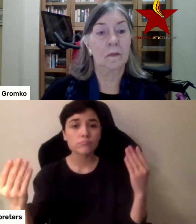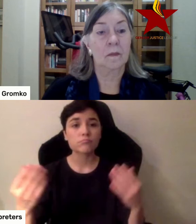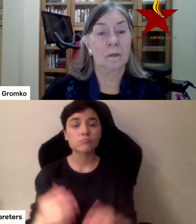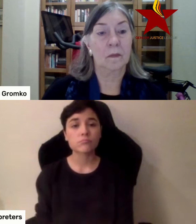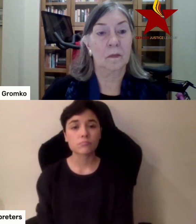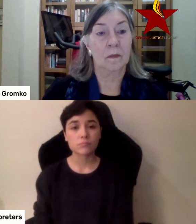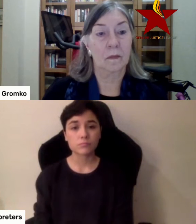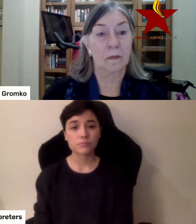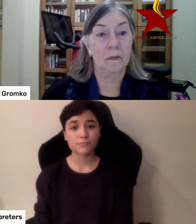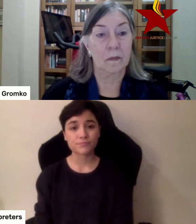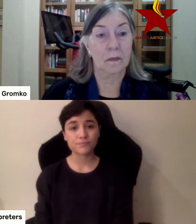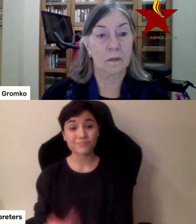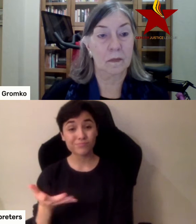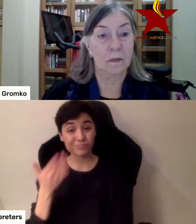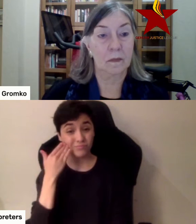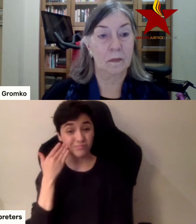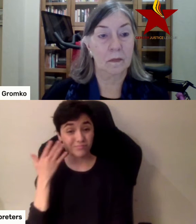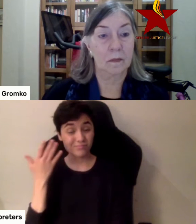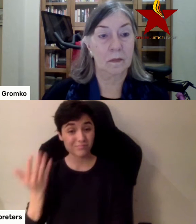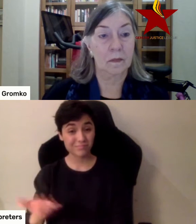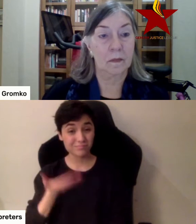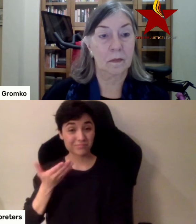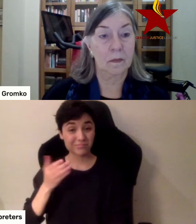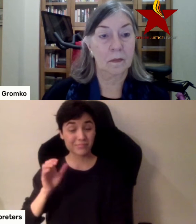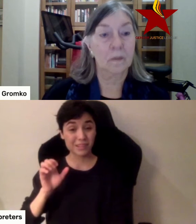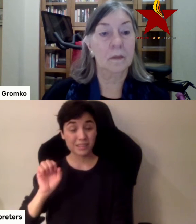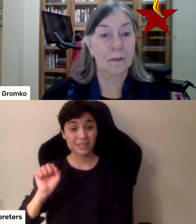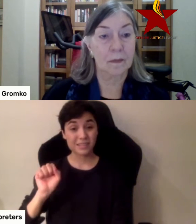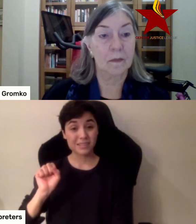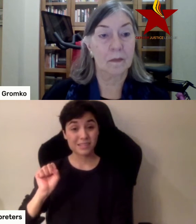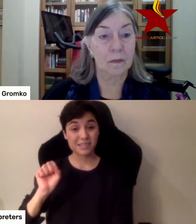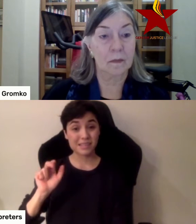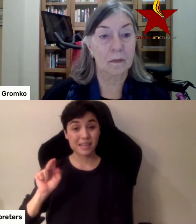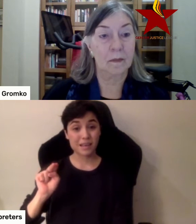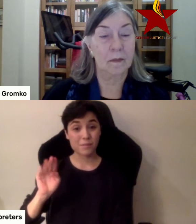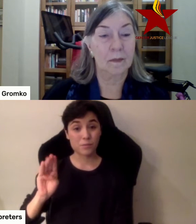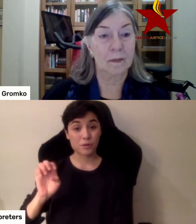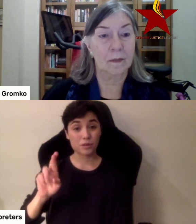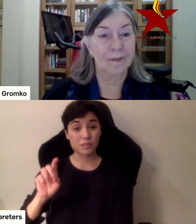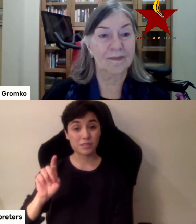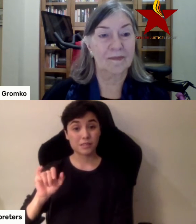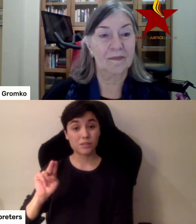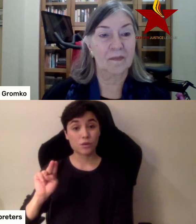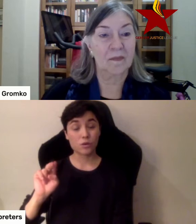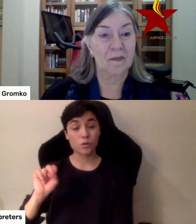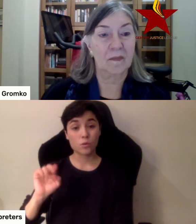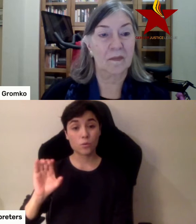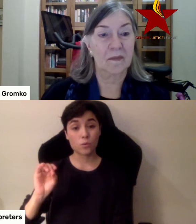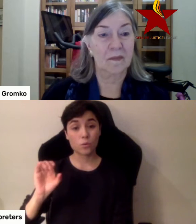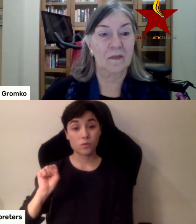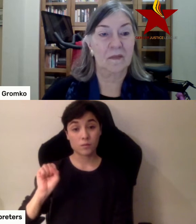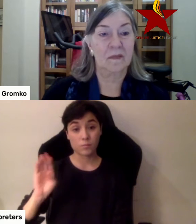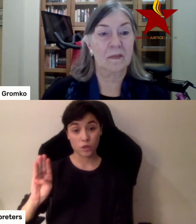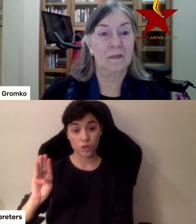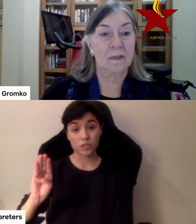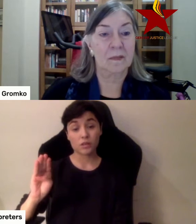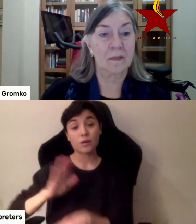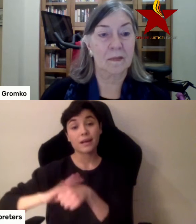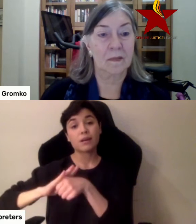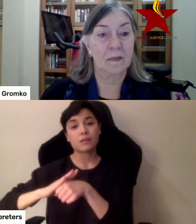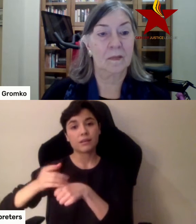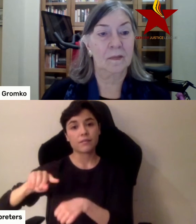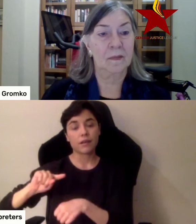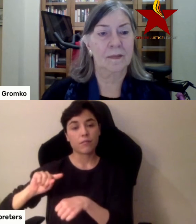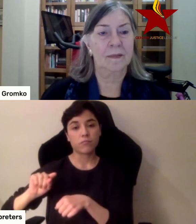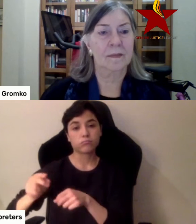San Bernardino County just turned red today. They bumped up one one notch on the, so like some